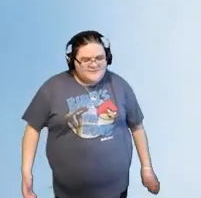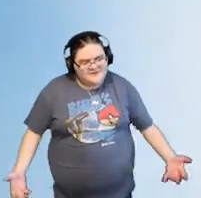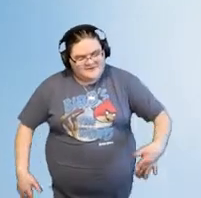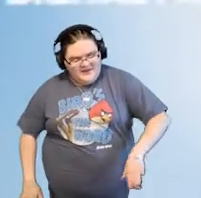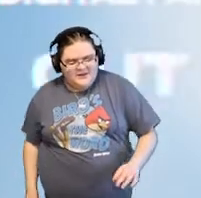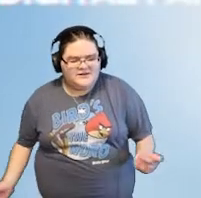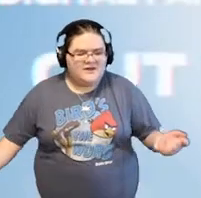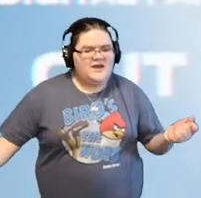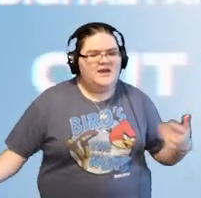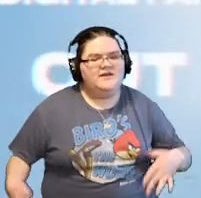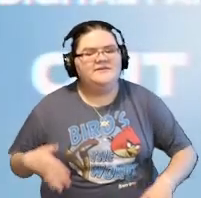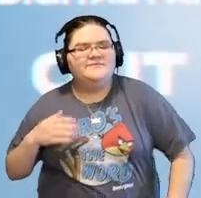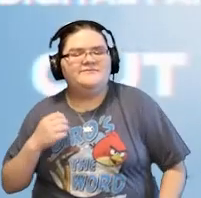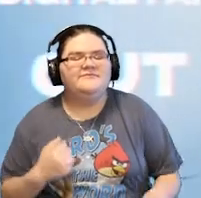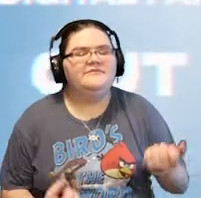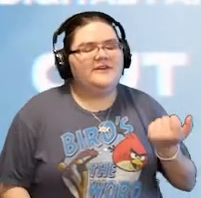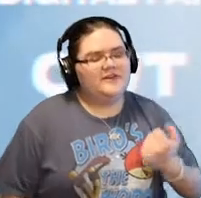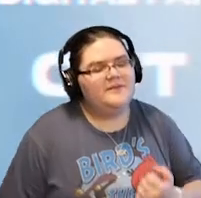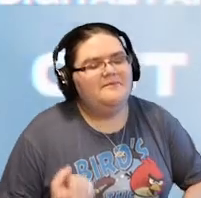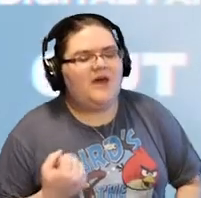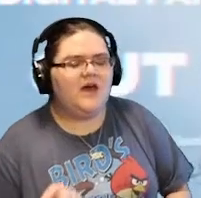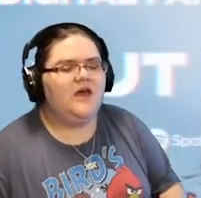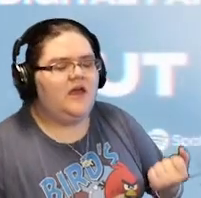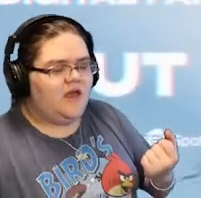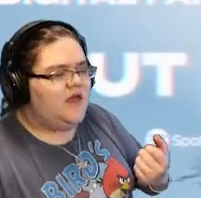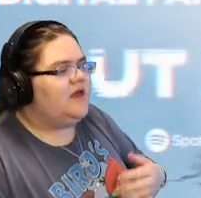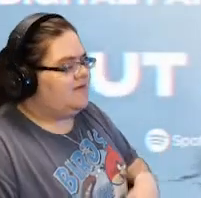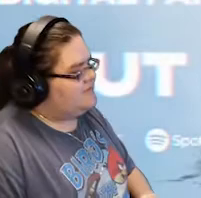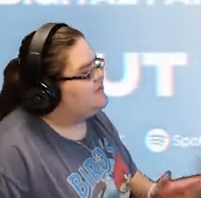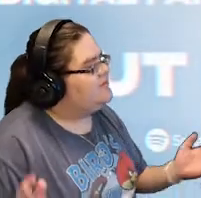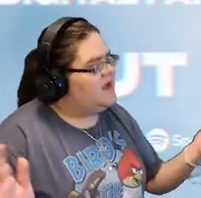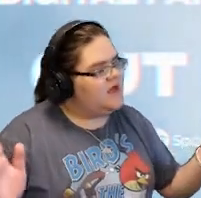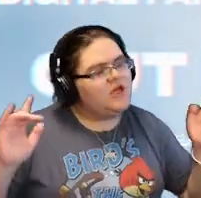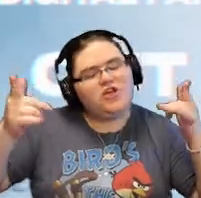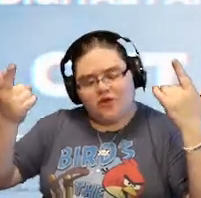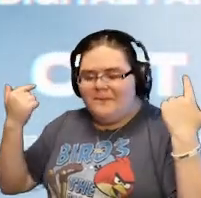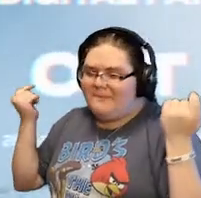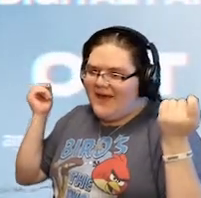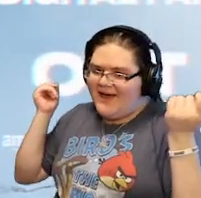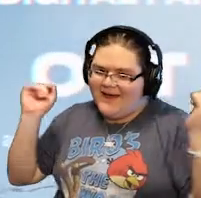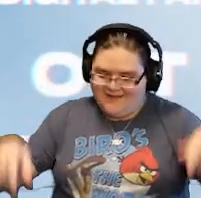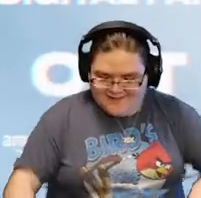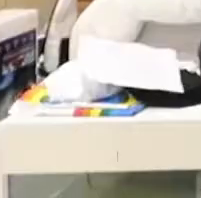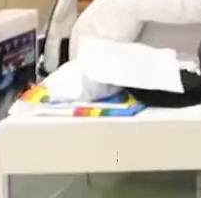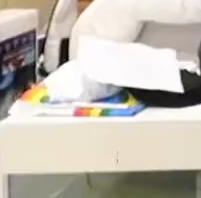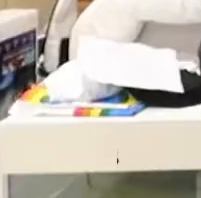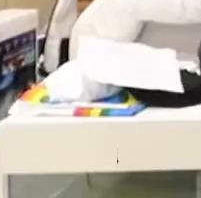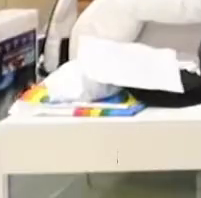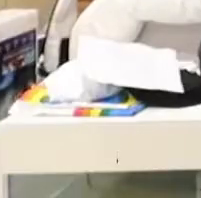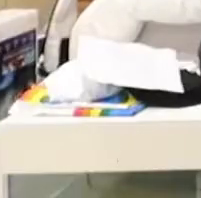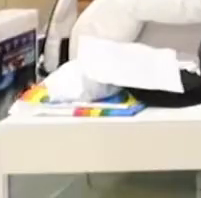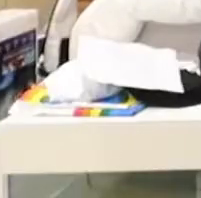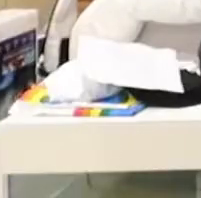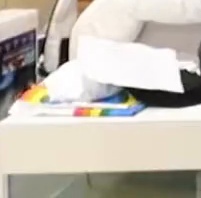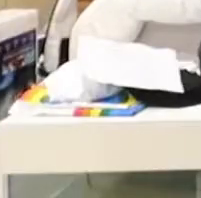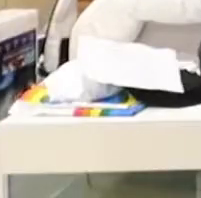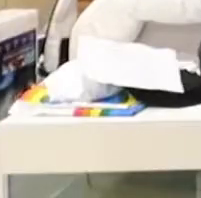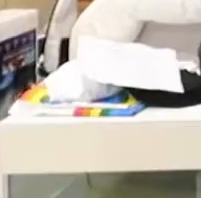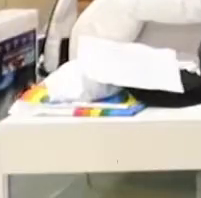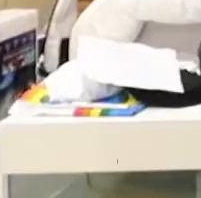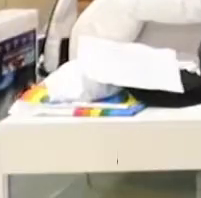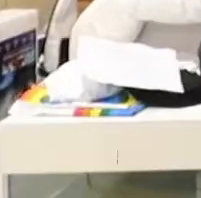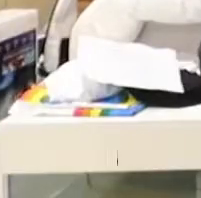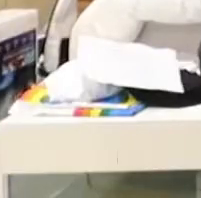love? Can you give me a sign? Cause I'm losing my head trying to make you mine. God, I love this song so much. It's